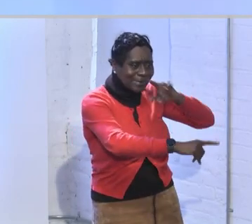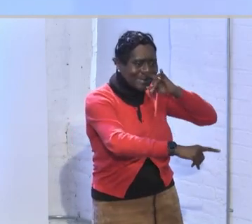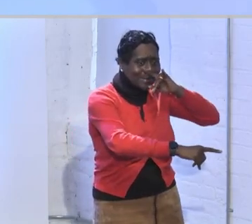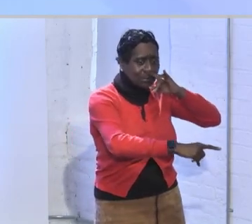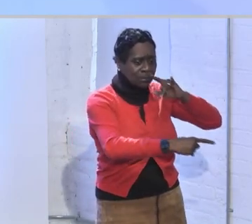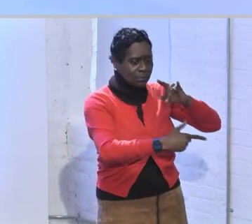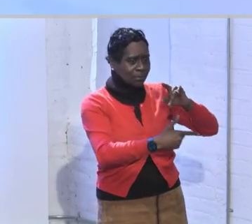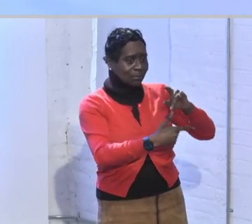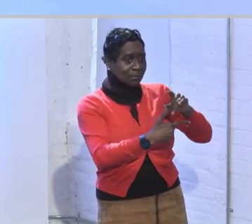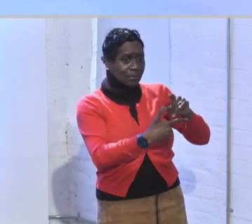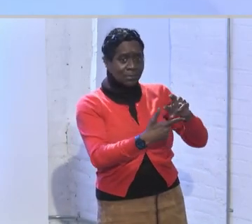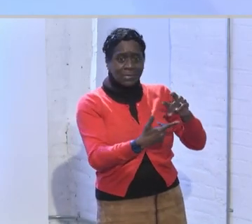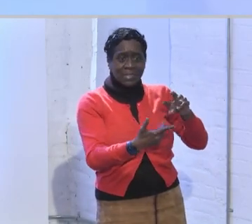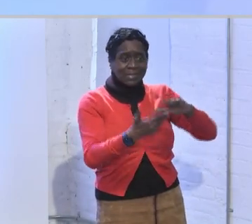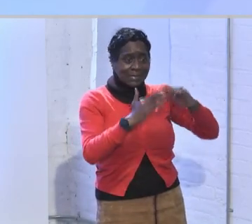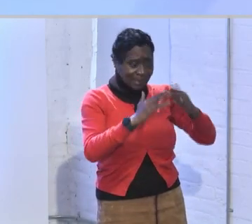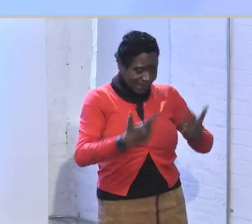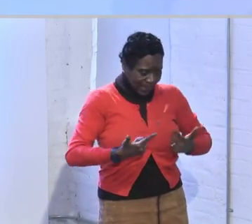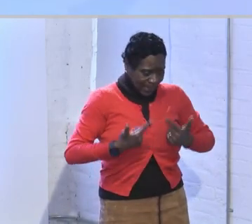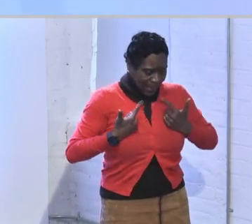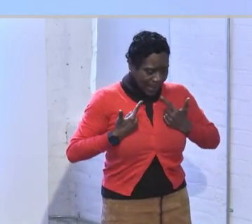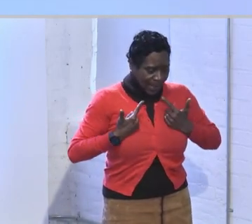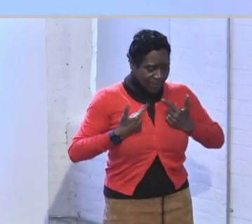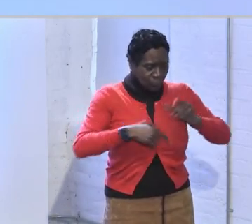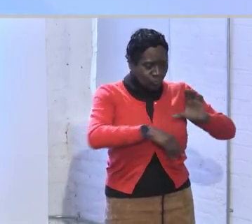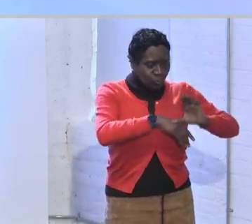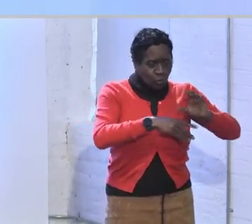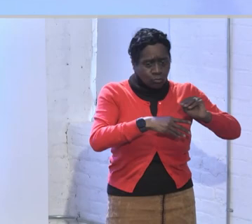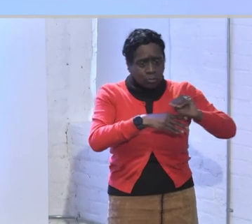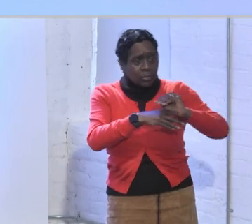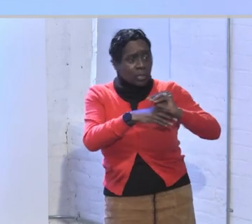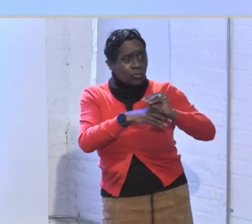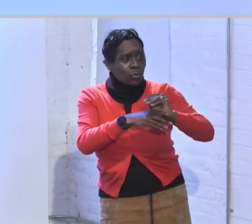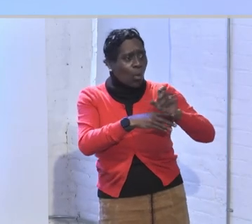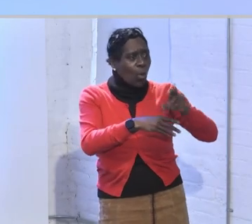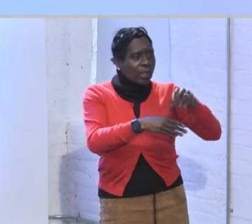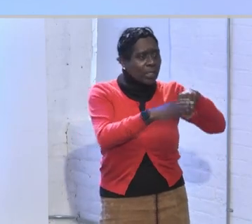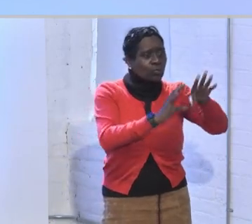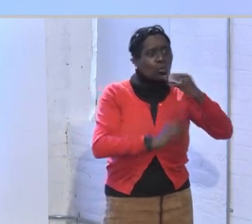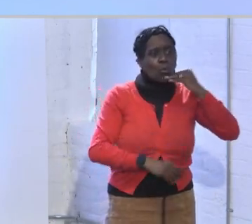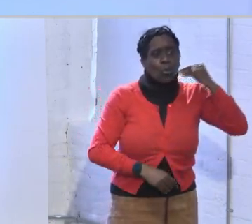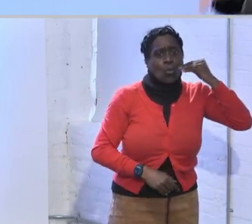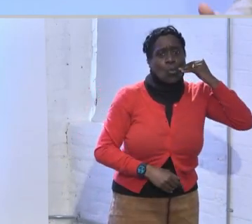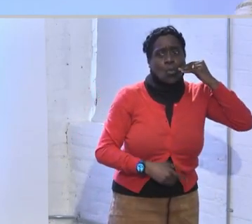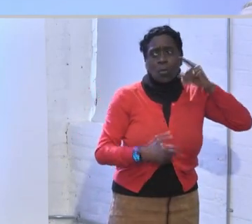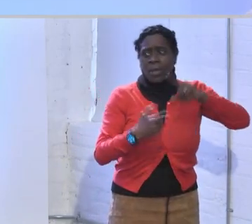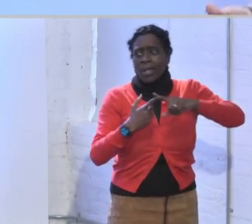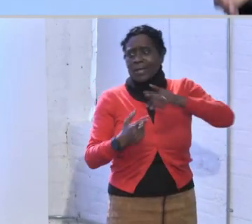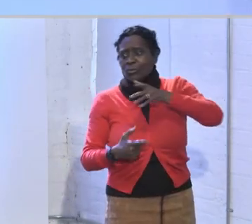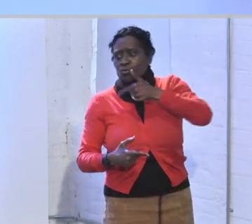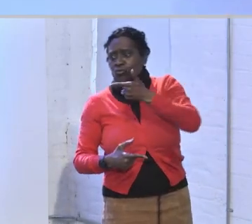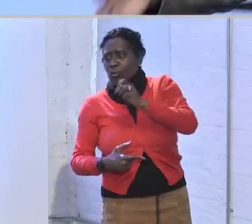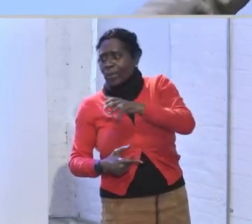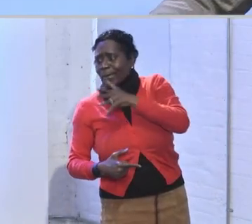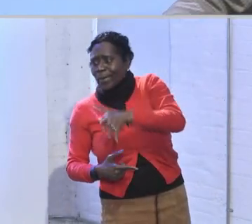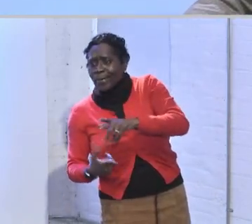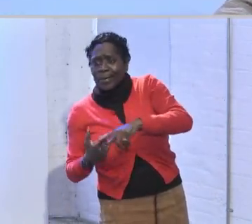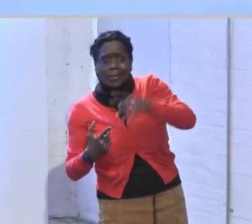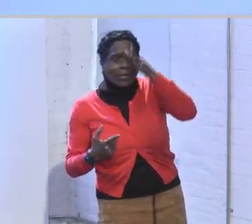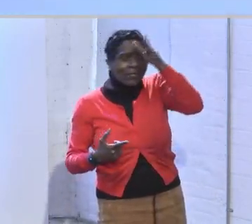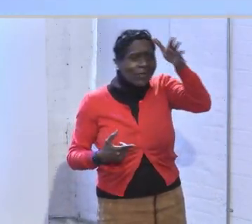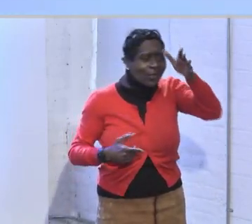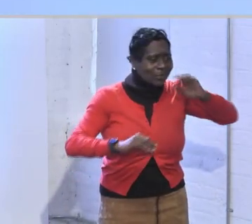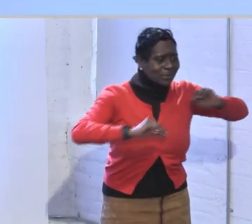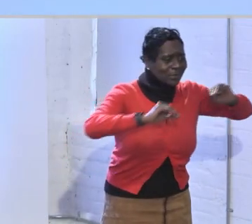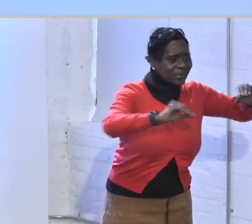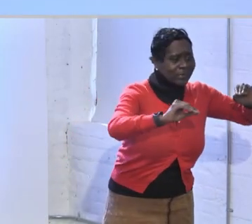in city life, children's ministry, or in your home, or as a grandparent, or as a teacher,